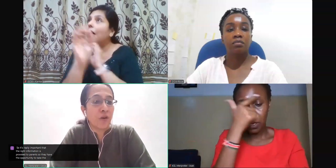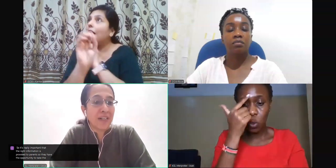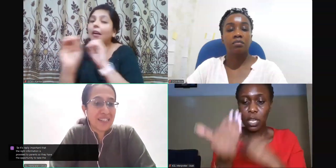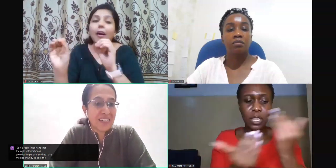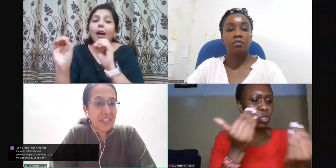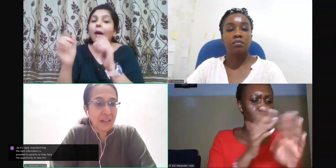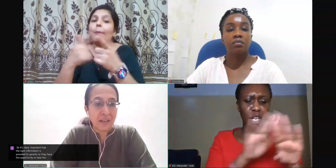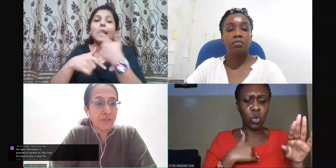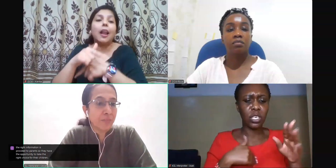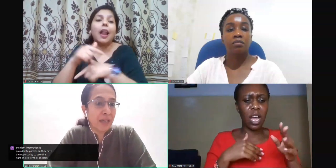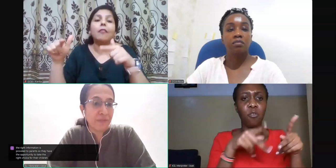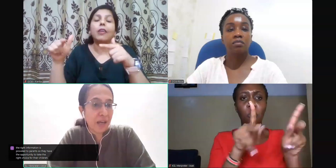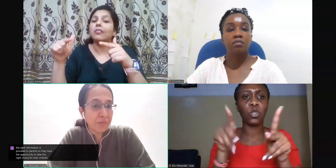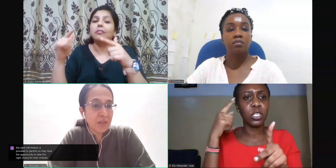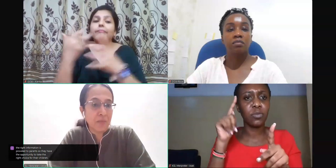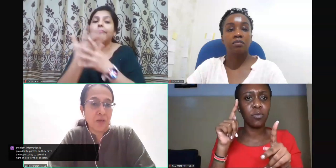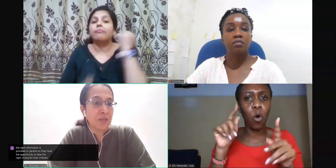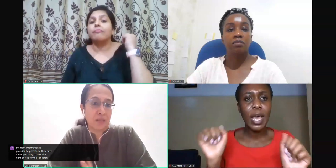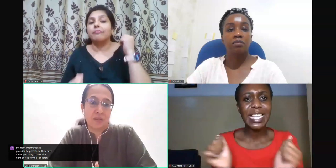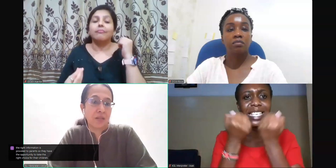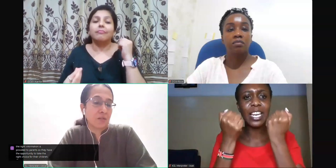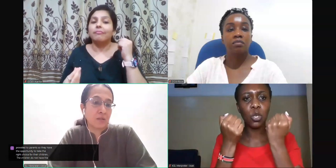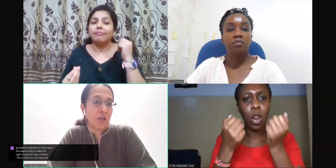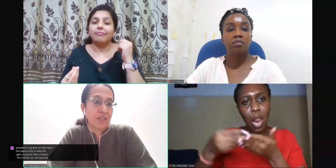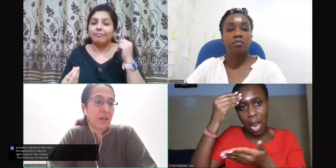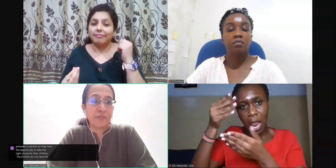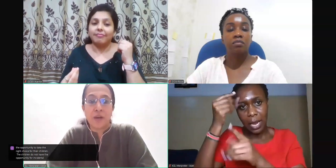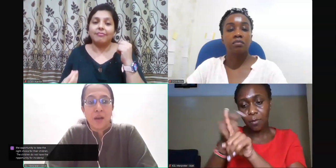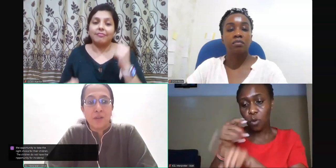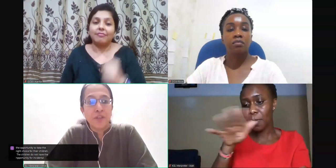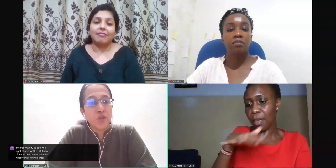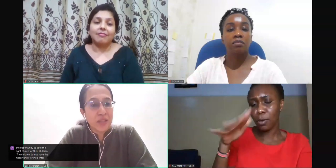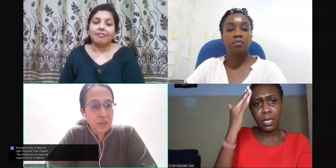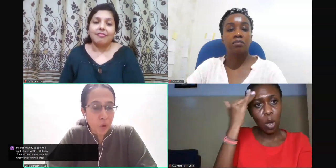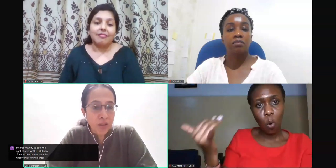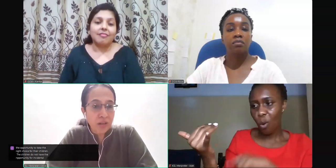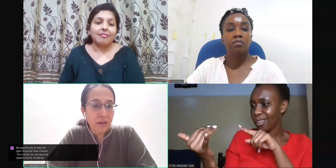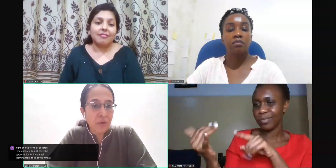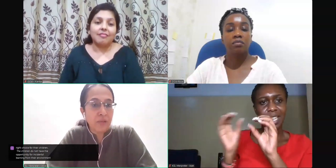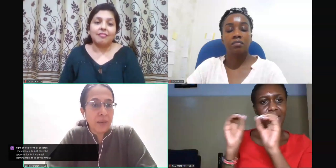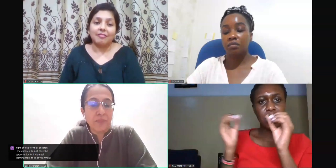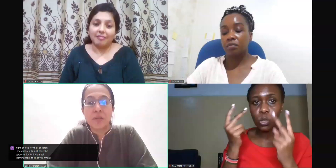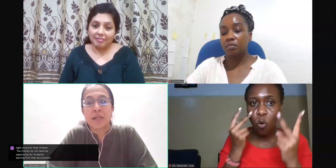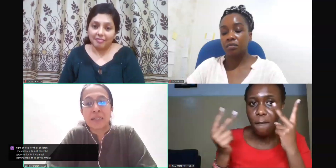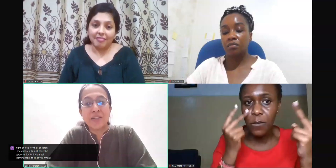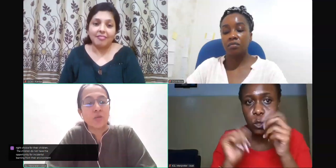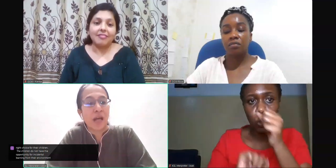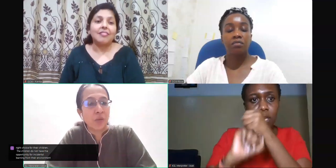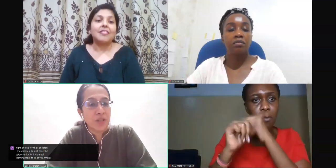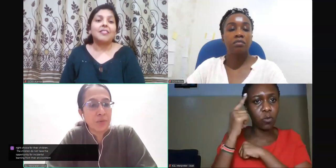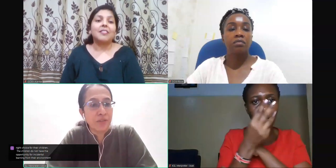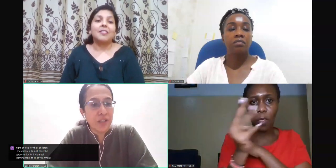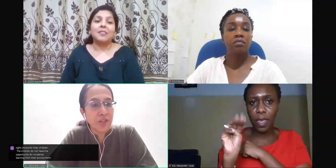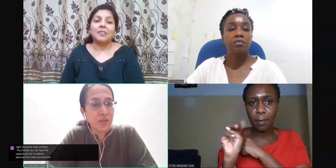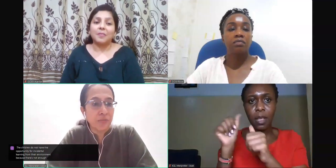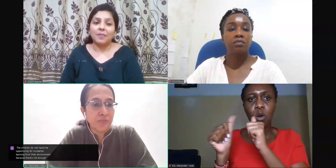opportunity for incidental learning from the environment because there's not enough visual support around them that leads to